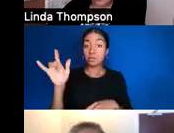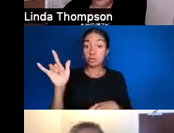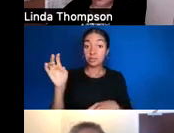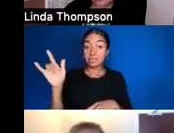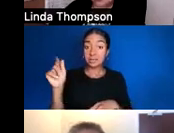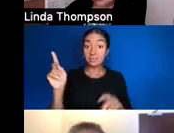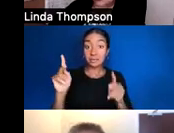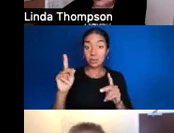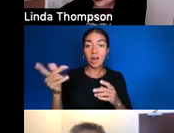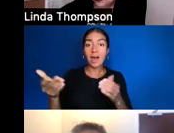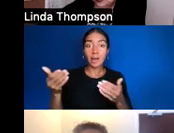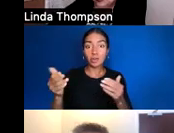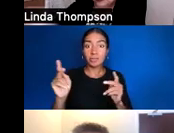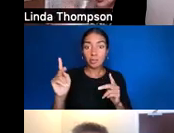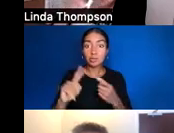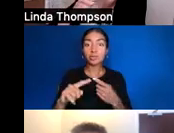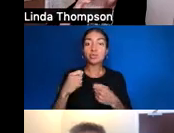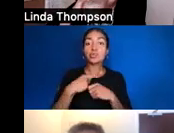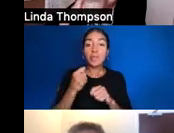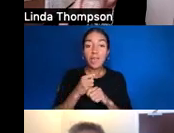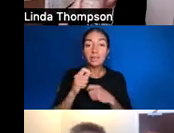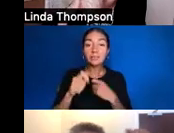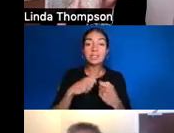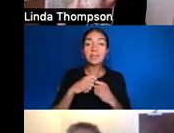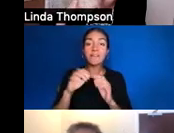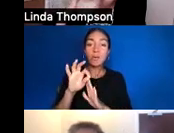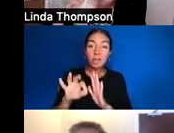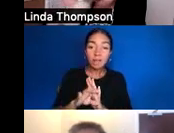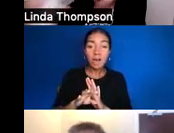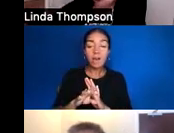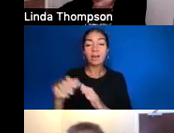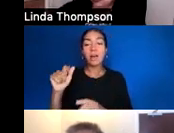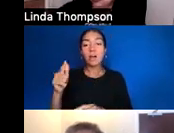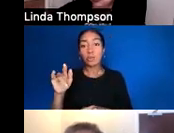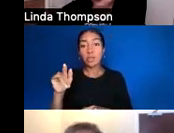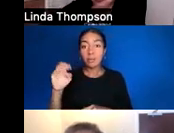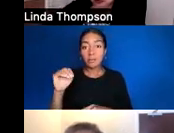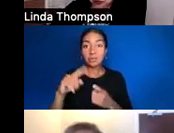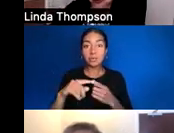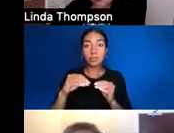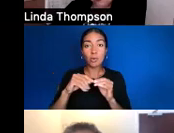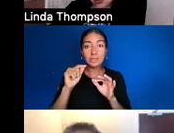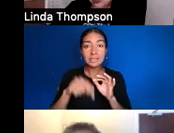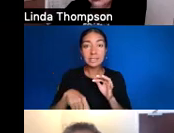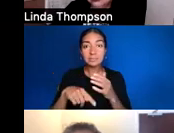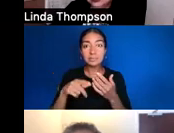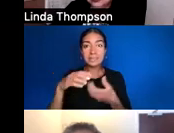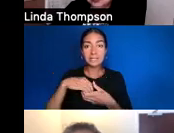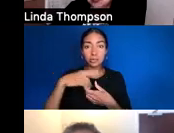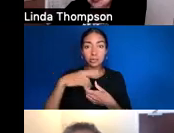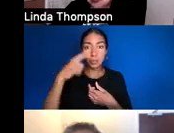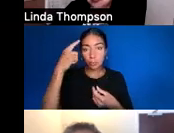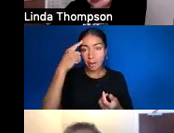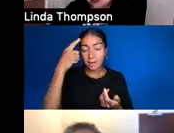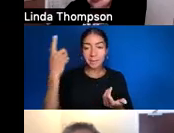people to formulate the algorithms to go deeper down your brainstem, right? They're trying to get you